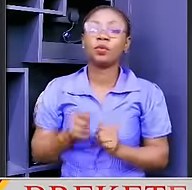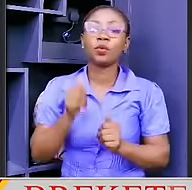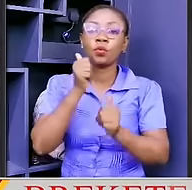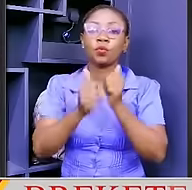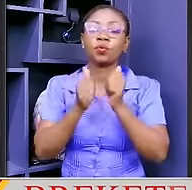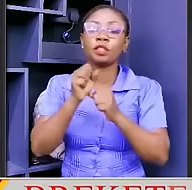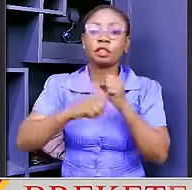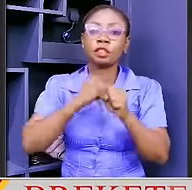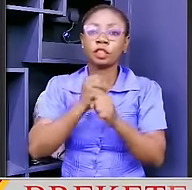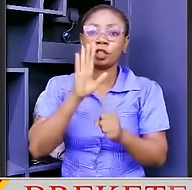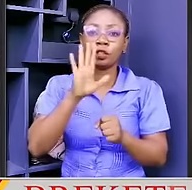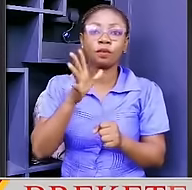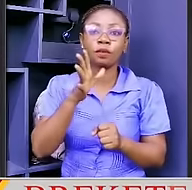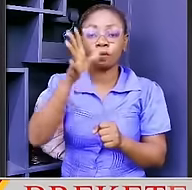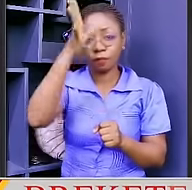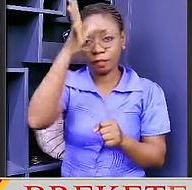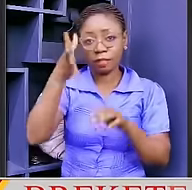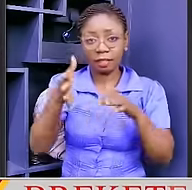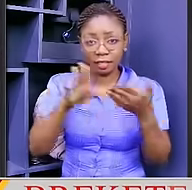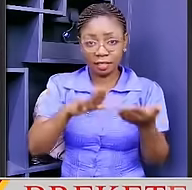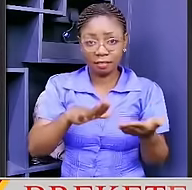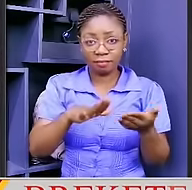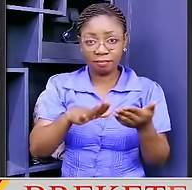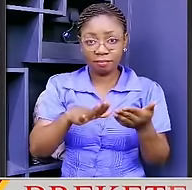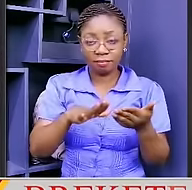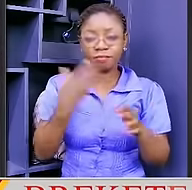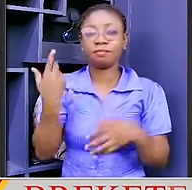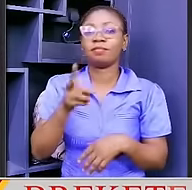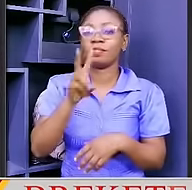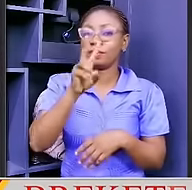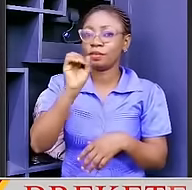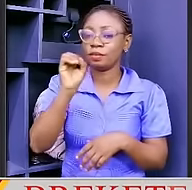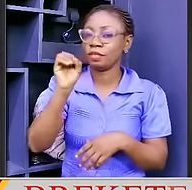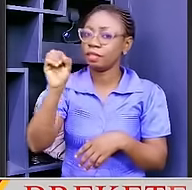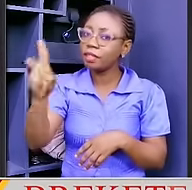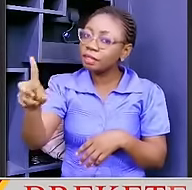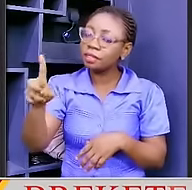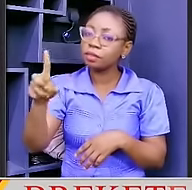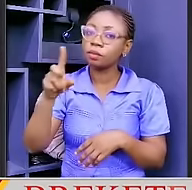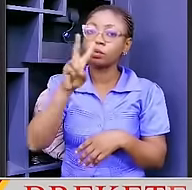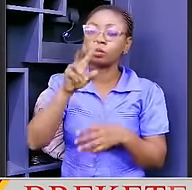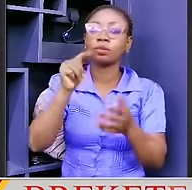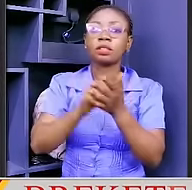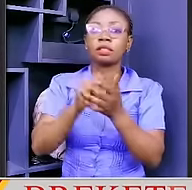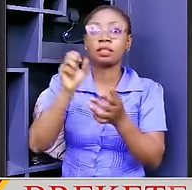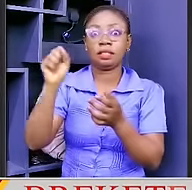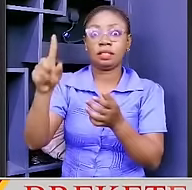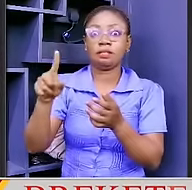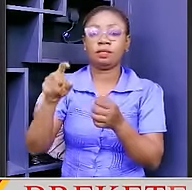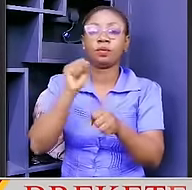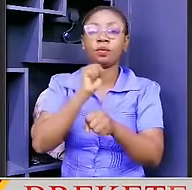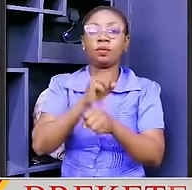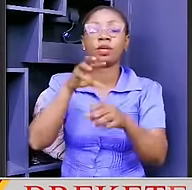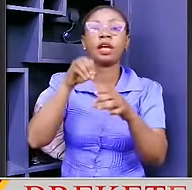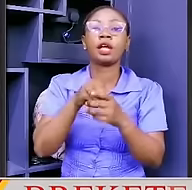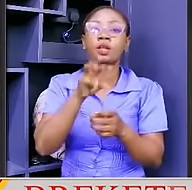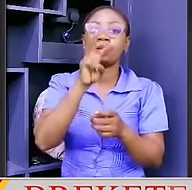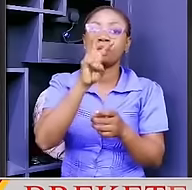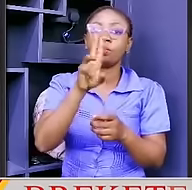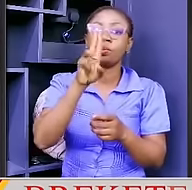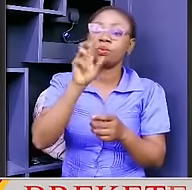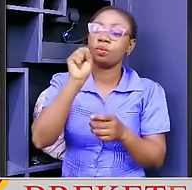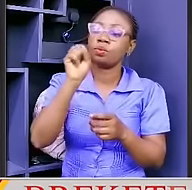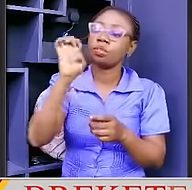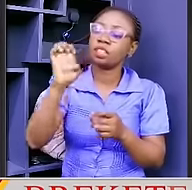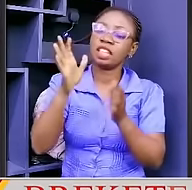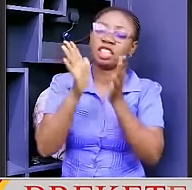Which year your father died? 2011. Where in the work? For Wuse General Hospital. Just